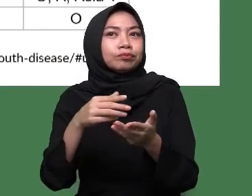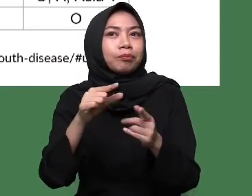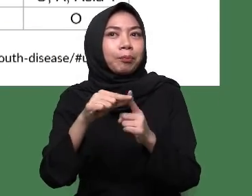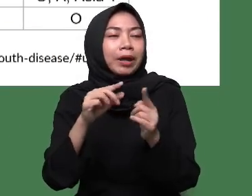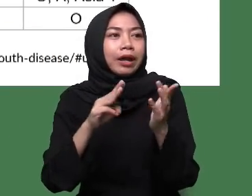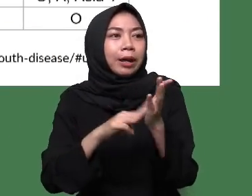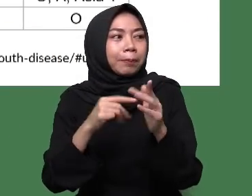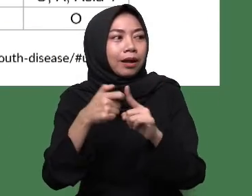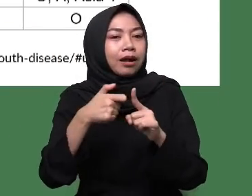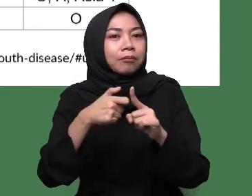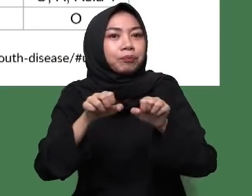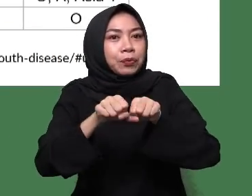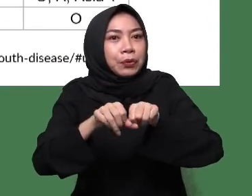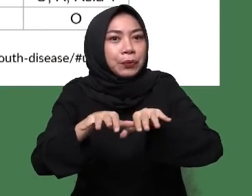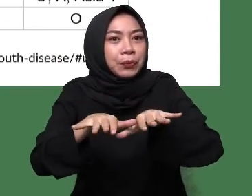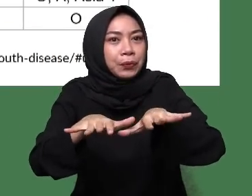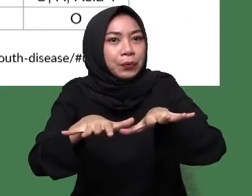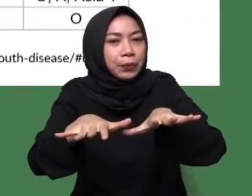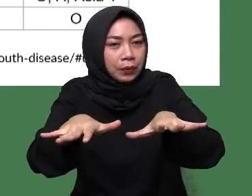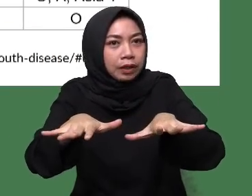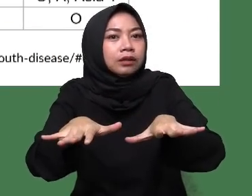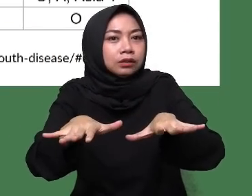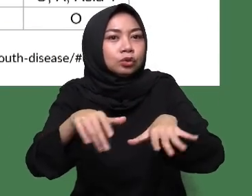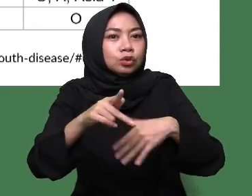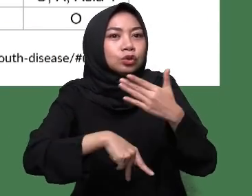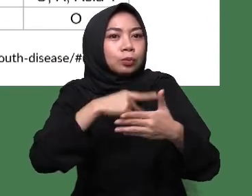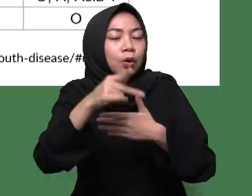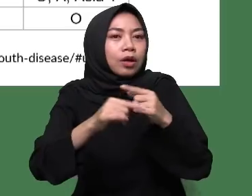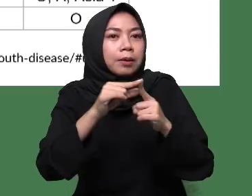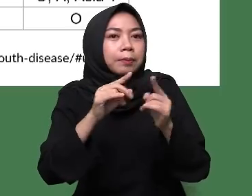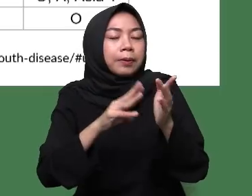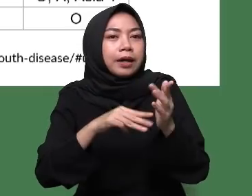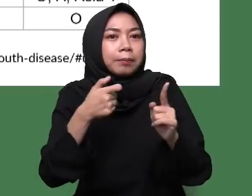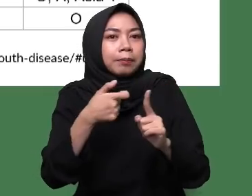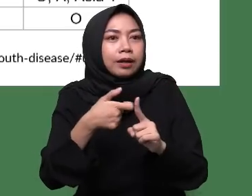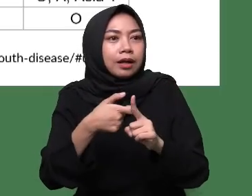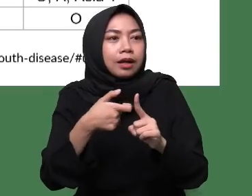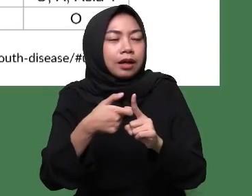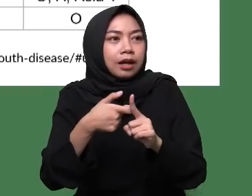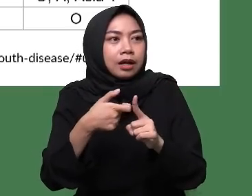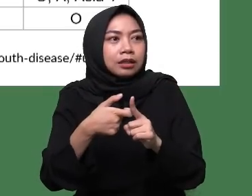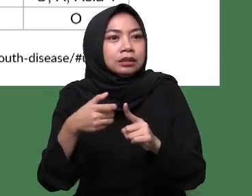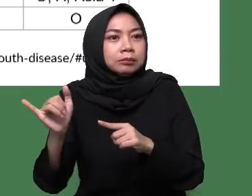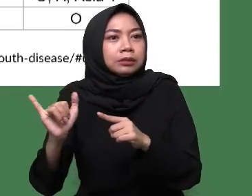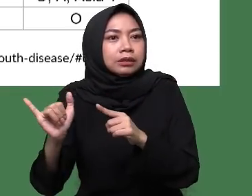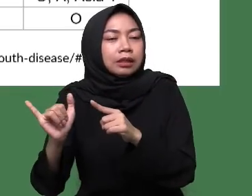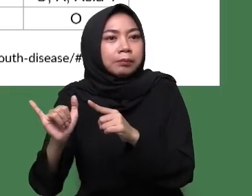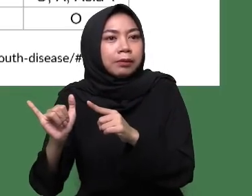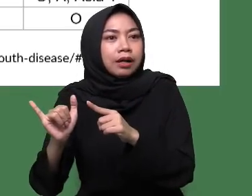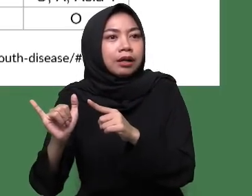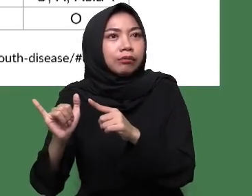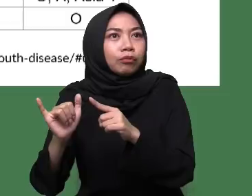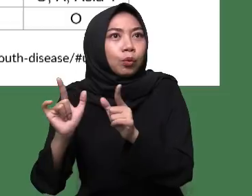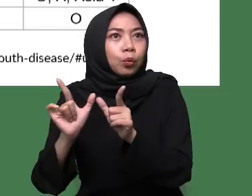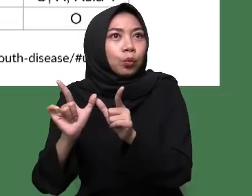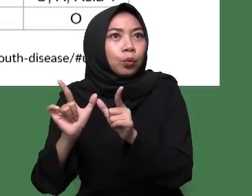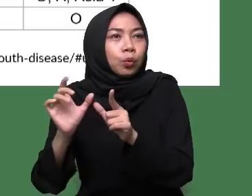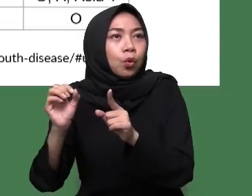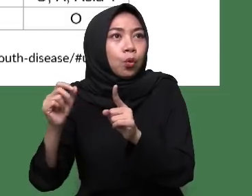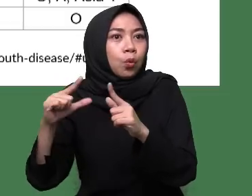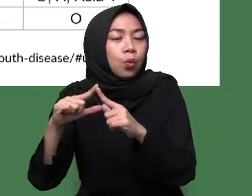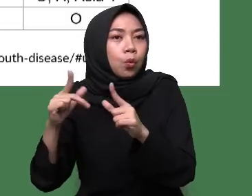been endorsed with an official control program for FMD by World Organizations for Animal Health.